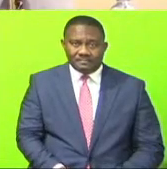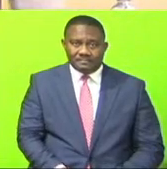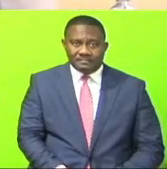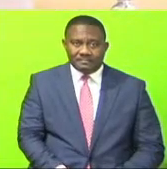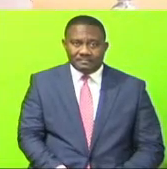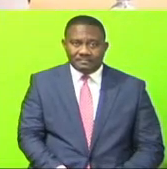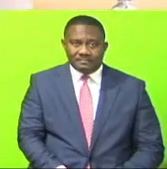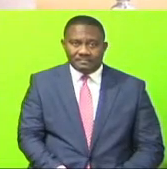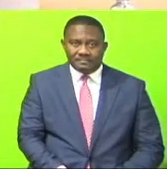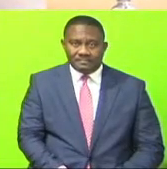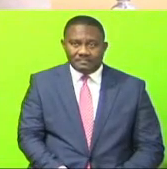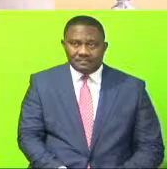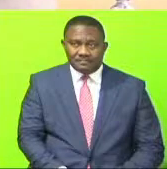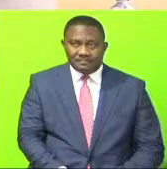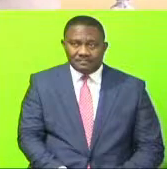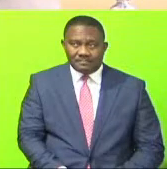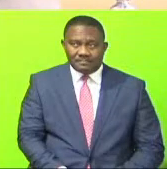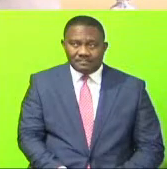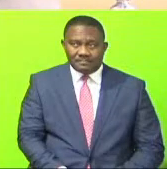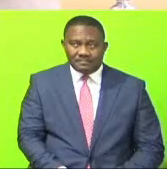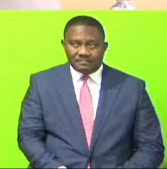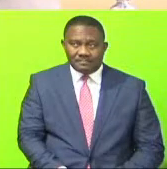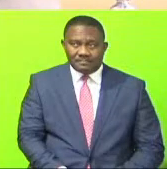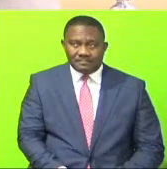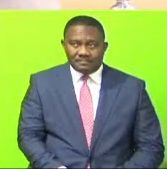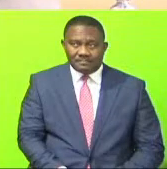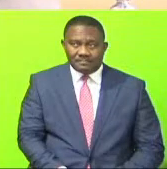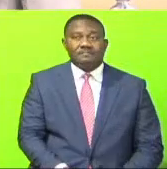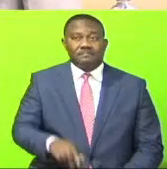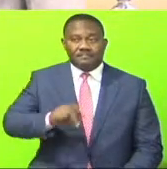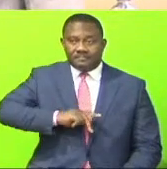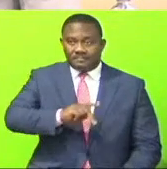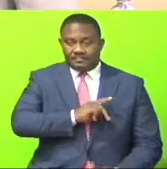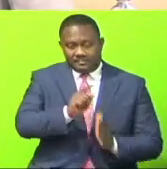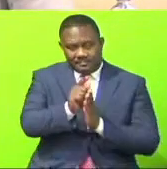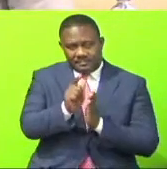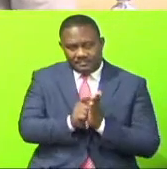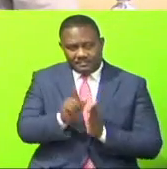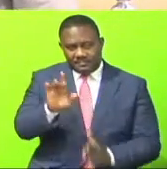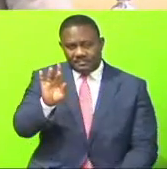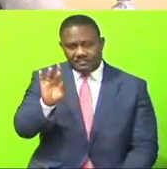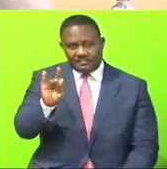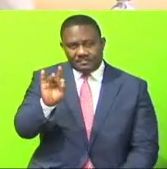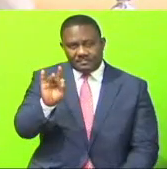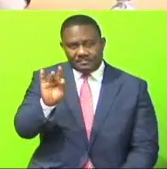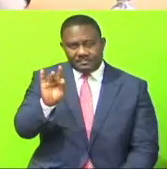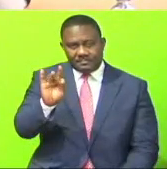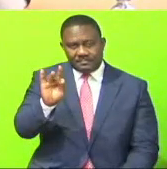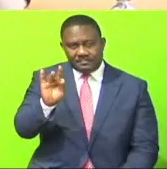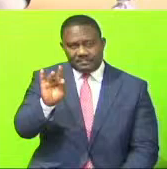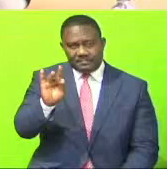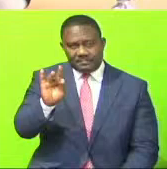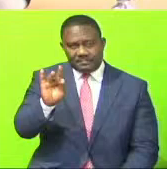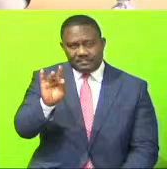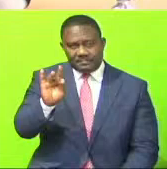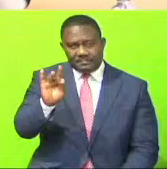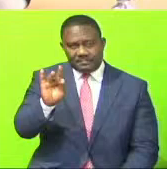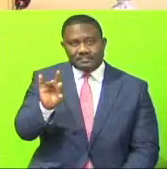our standing order 18 is under the marginal notes,